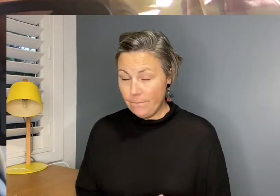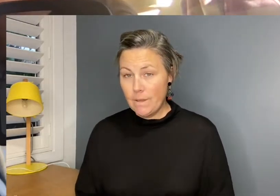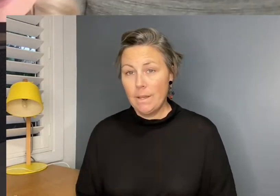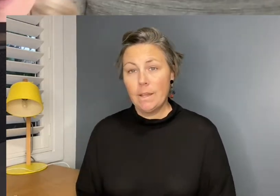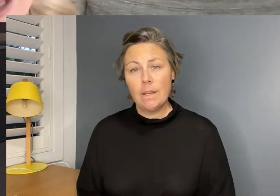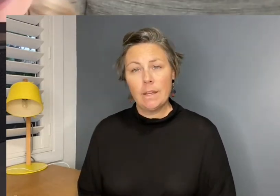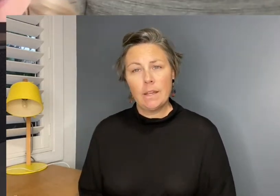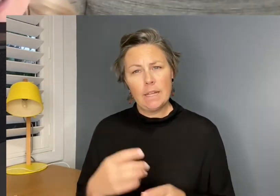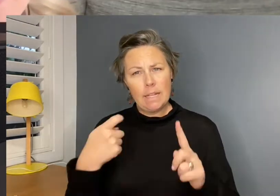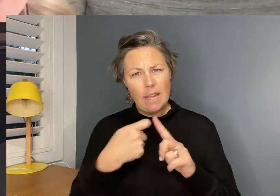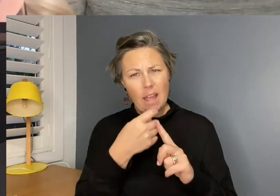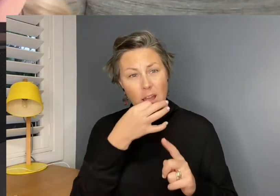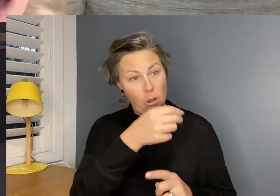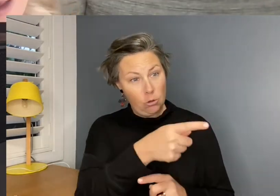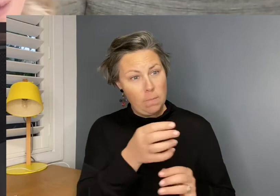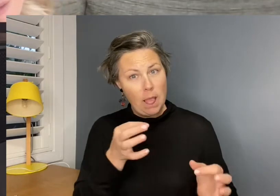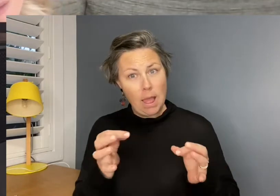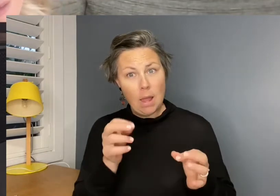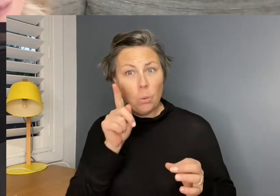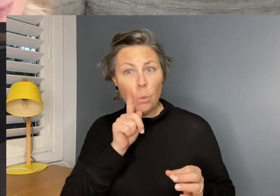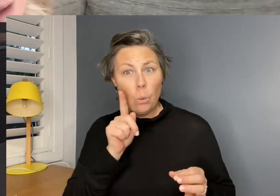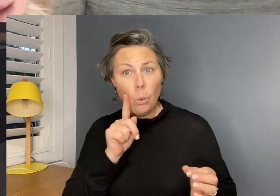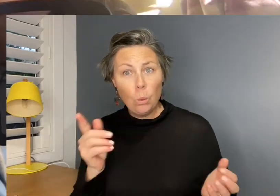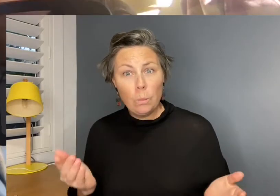And had you planned on having a water birth?